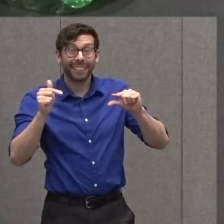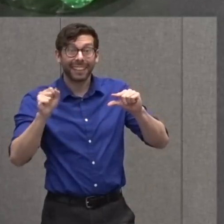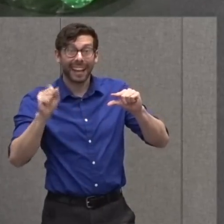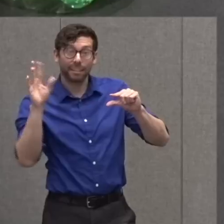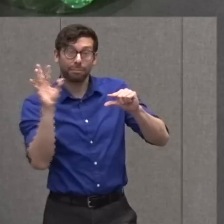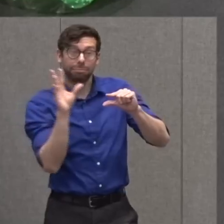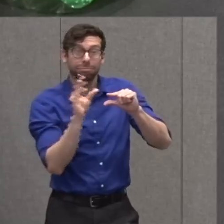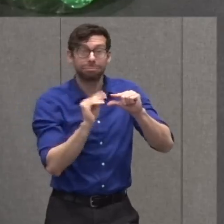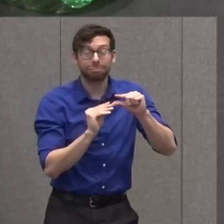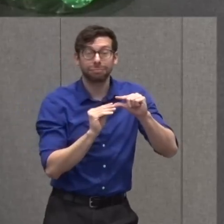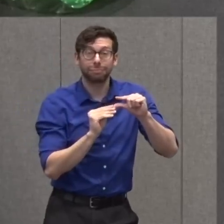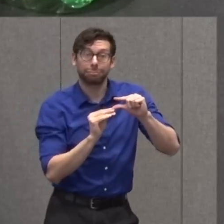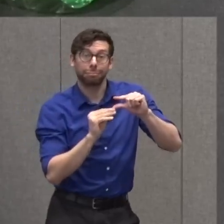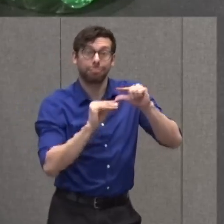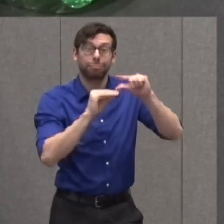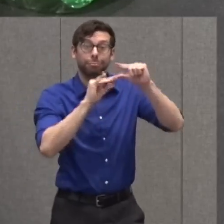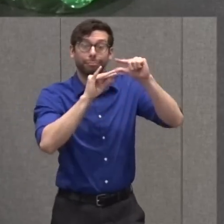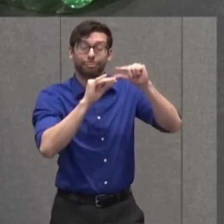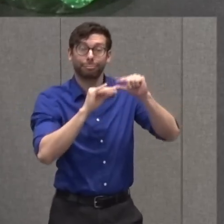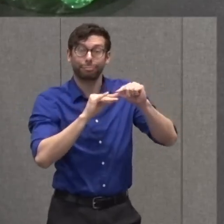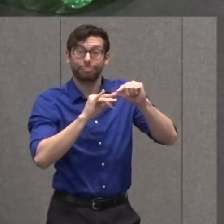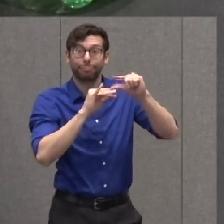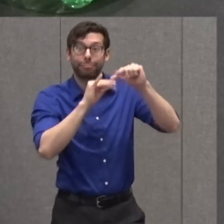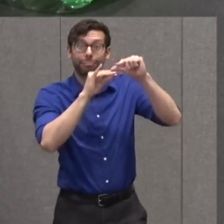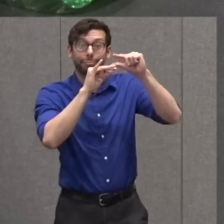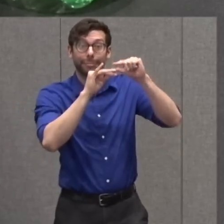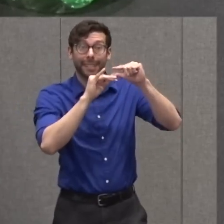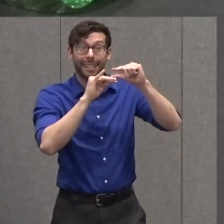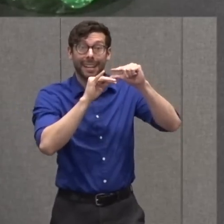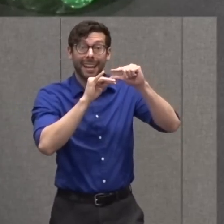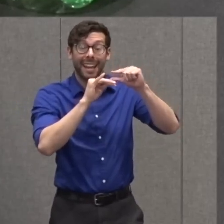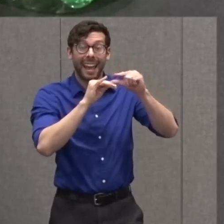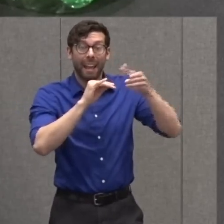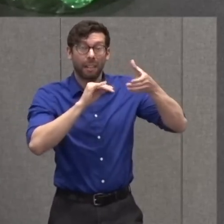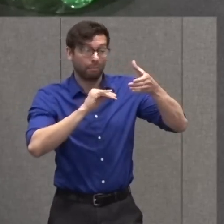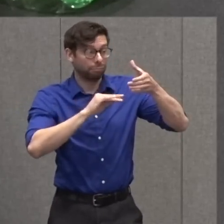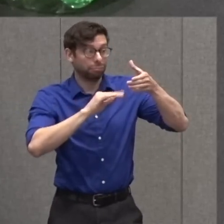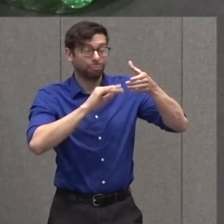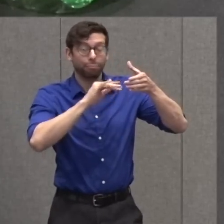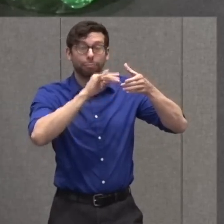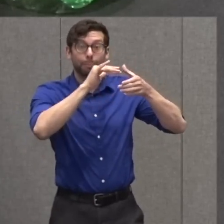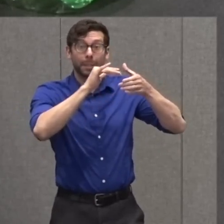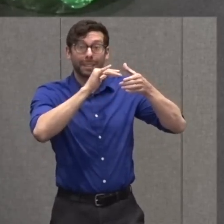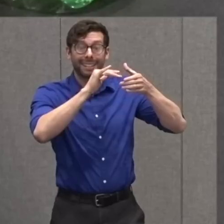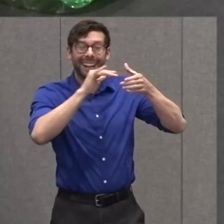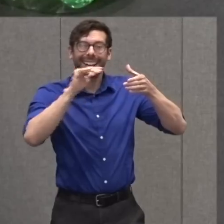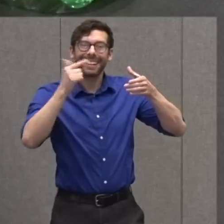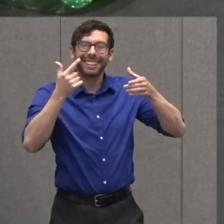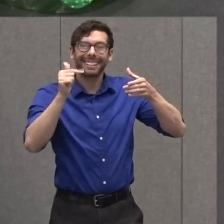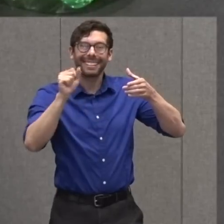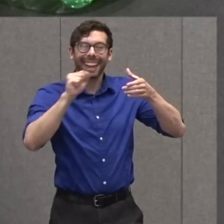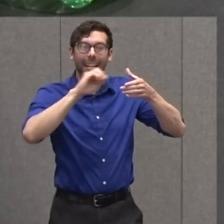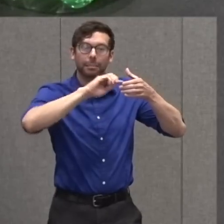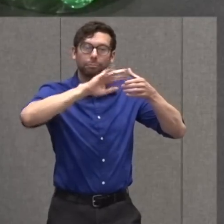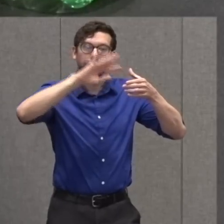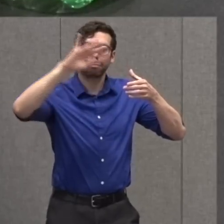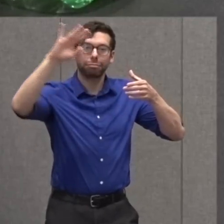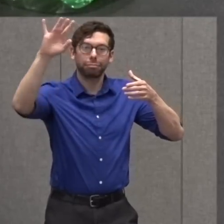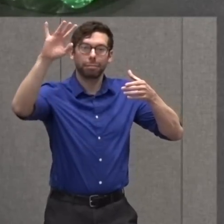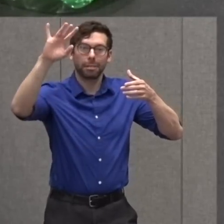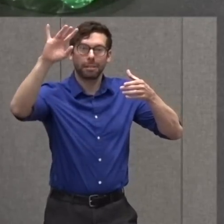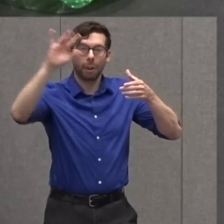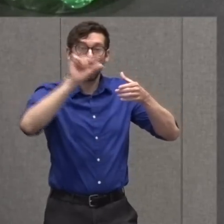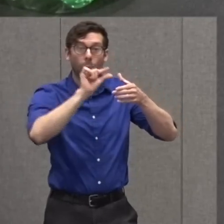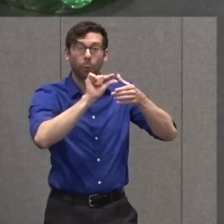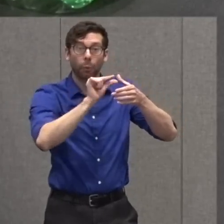means there's no more gas. It's escaping, and then it goes down. Then more gas will